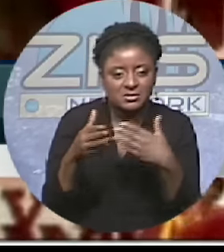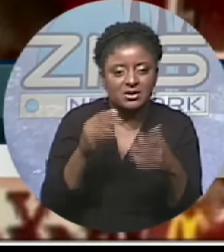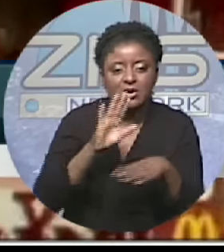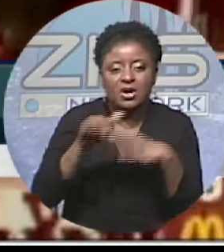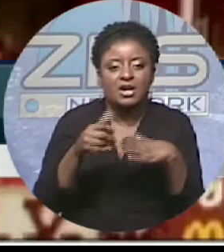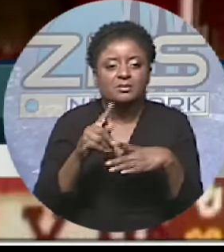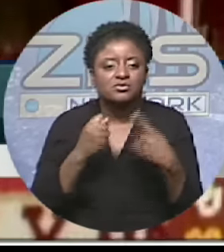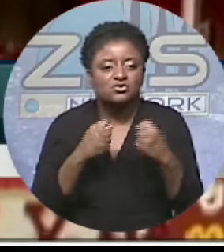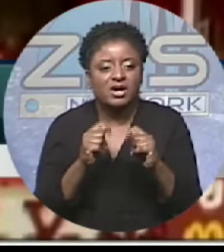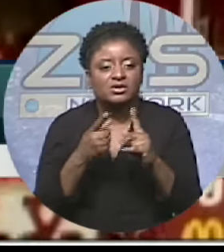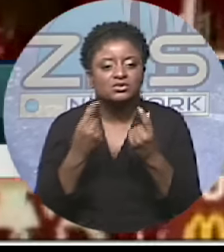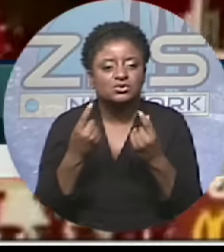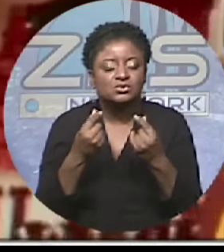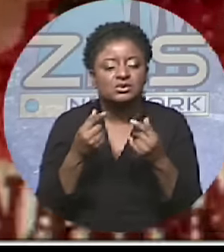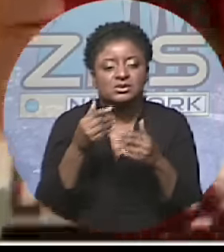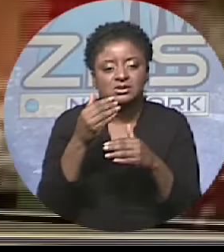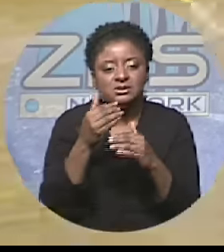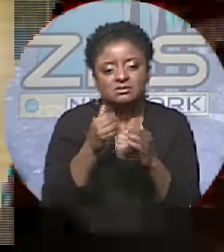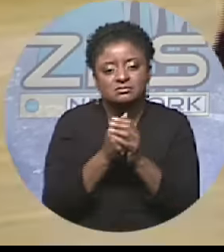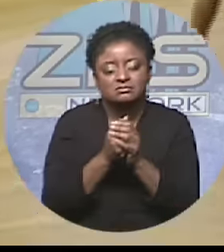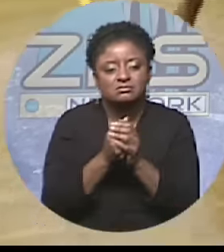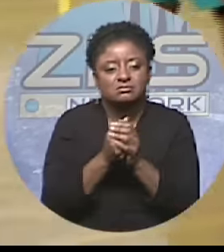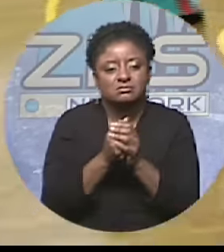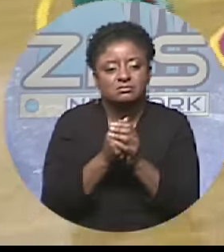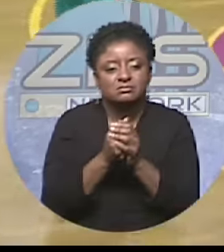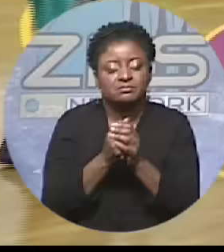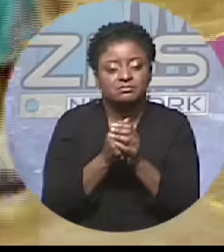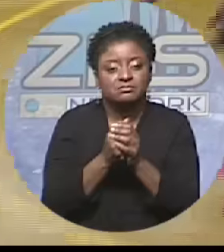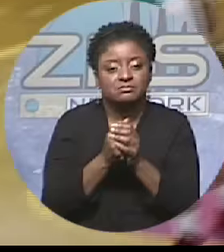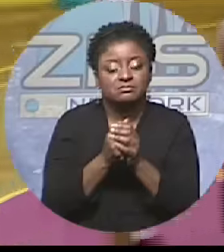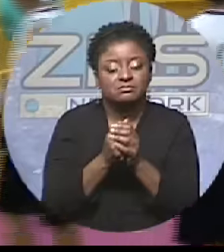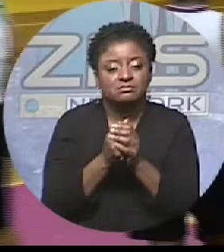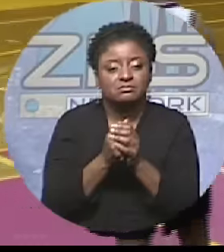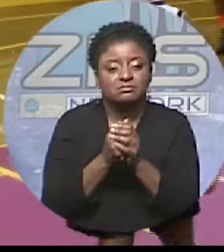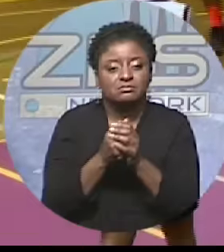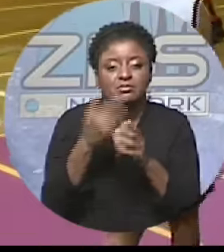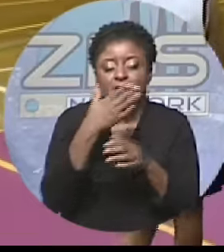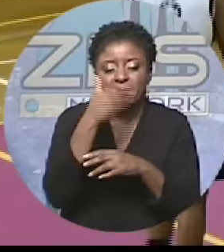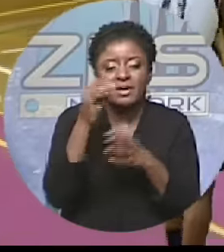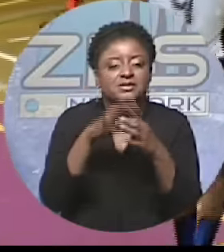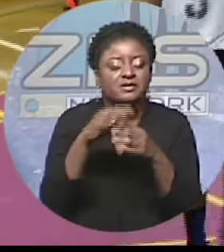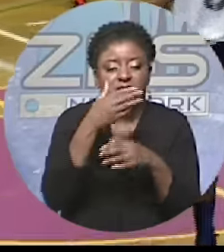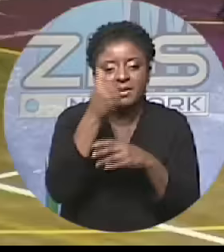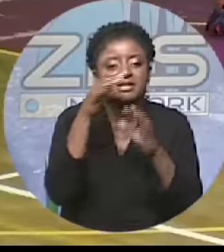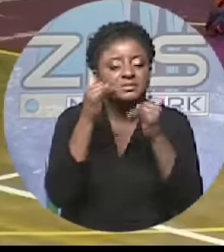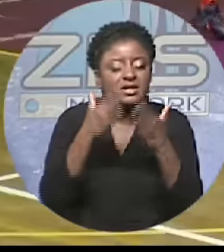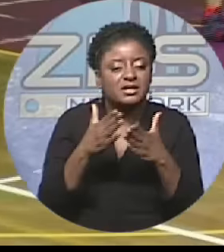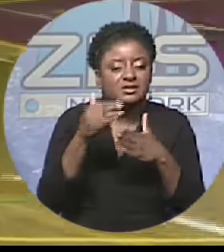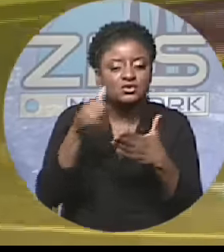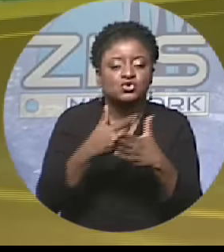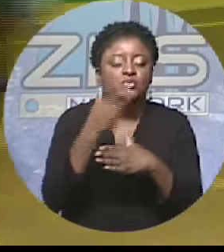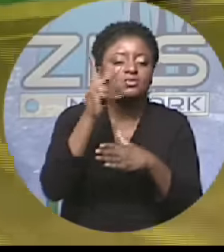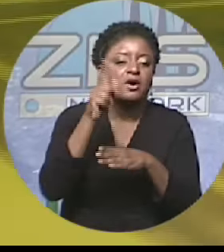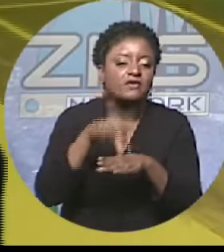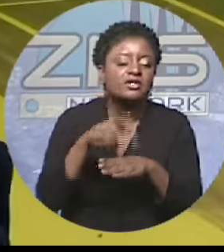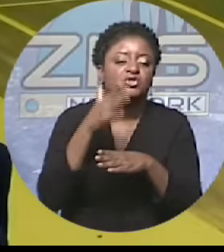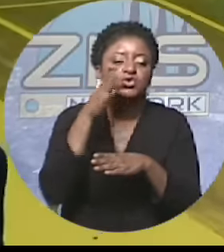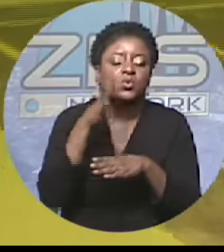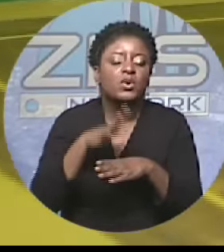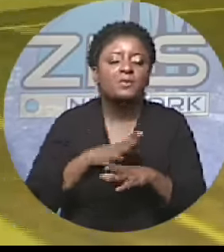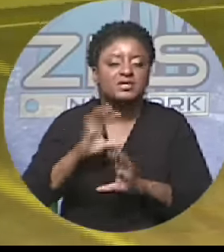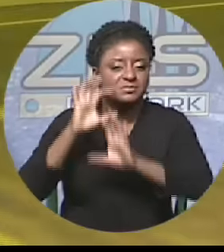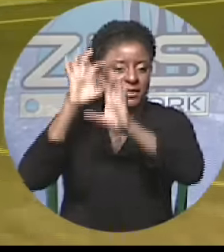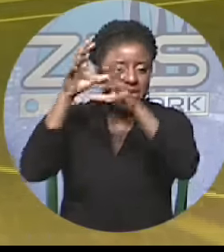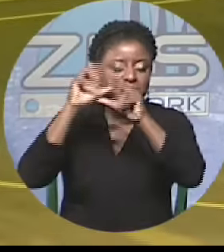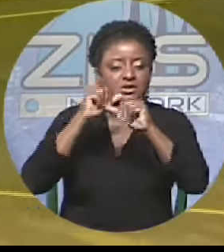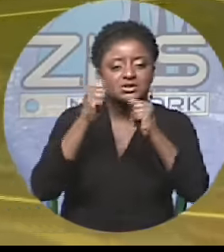trying to do is trying to cut down these nets in March. The best of the best players in the New Providence Women's Basketball Association are on the court tonight, playing in the